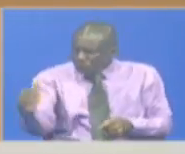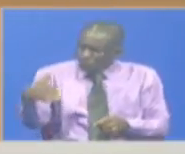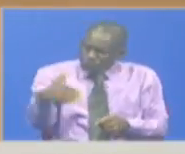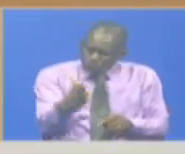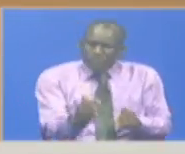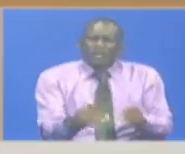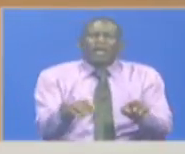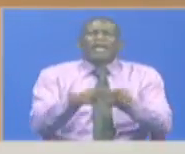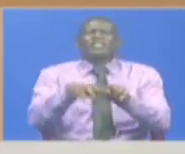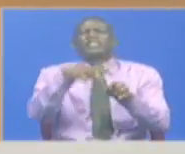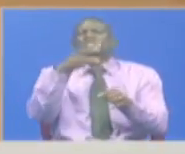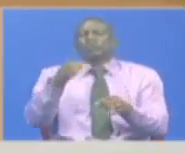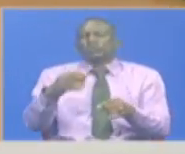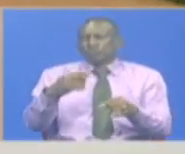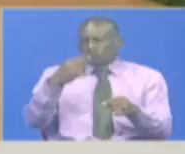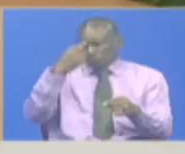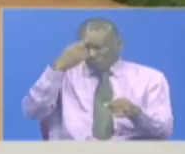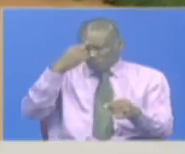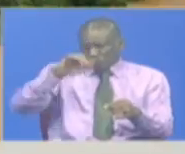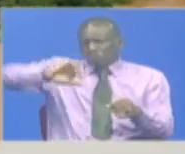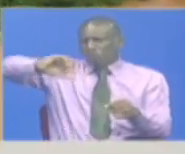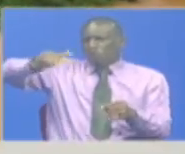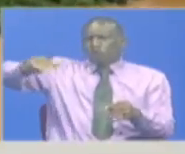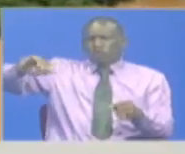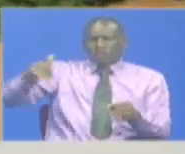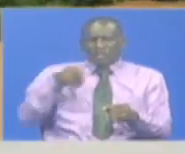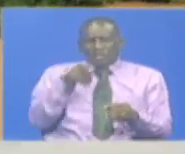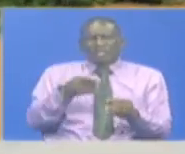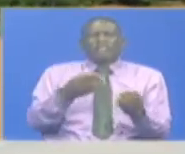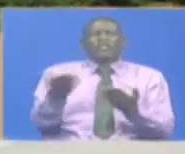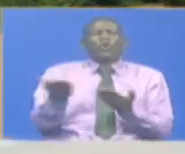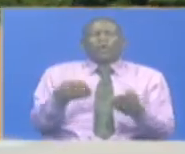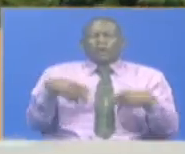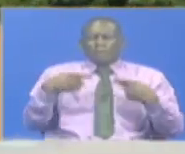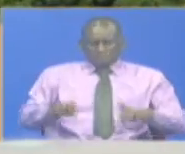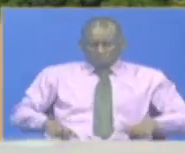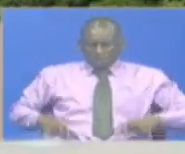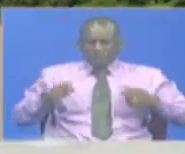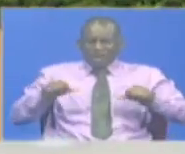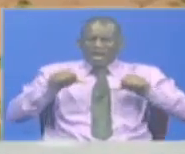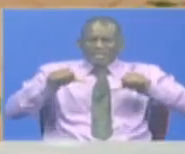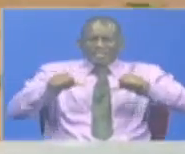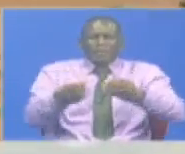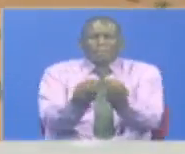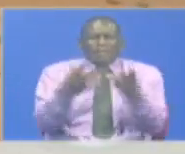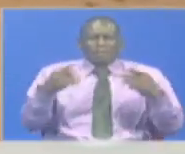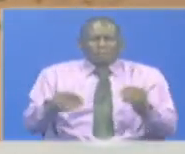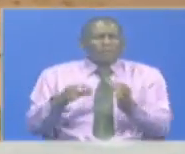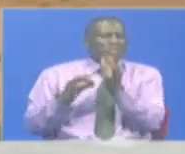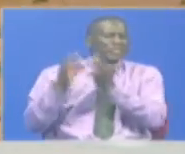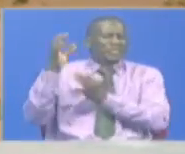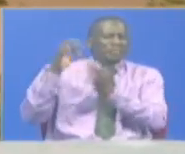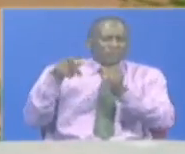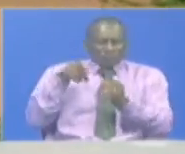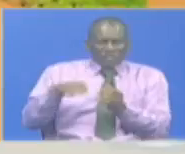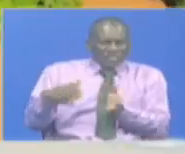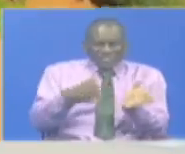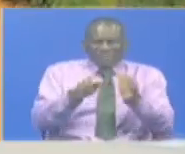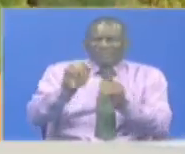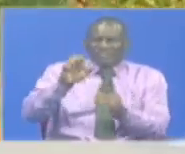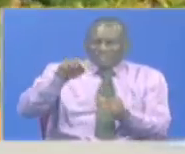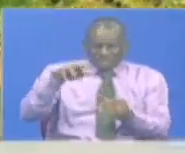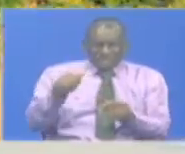Ocean. This is a source of life and sustenance for hundreds. But suddenly,